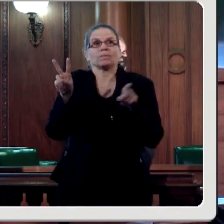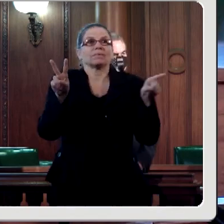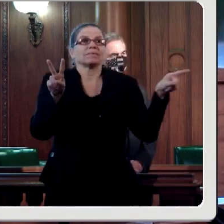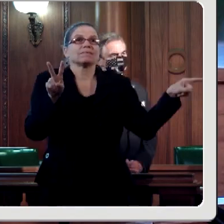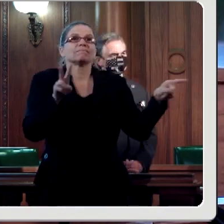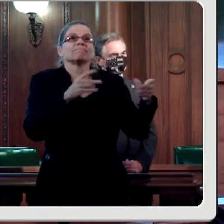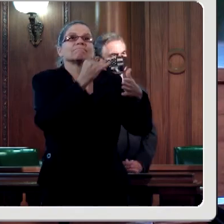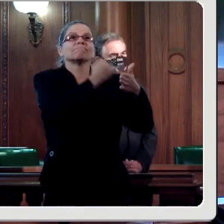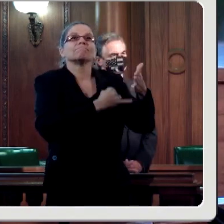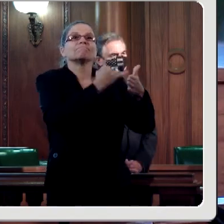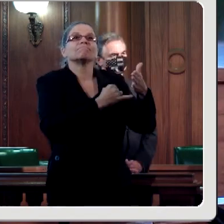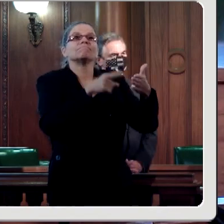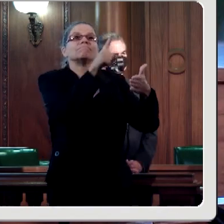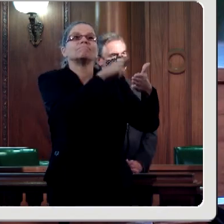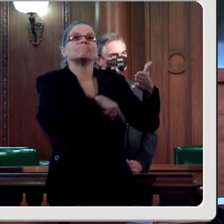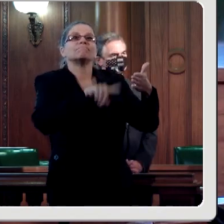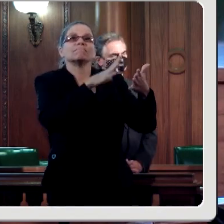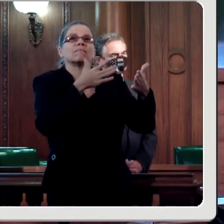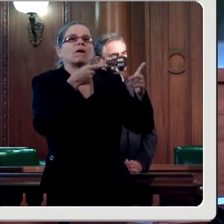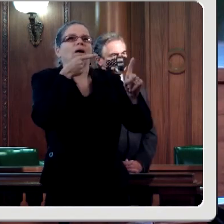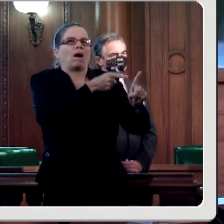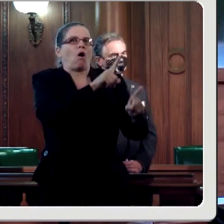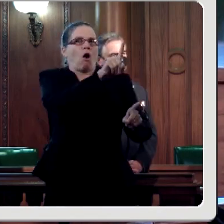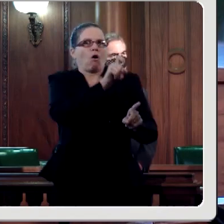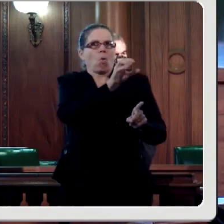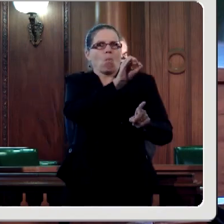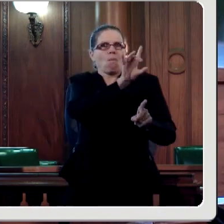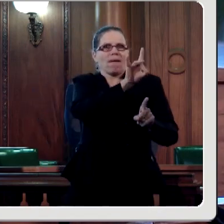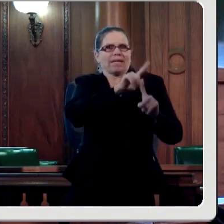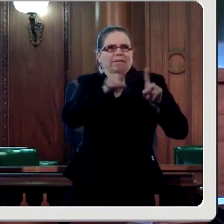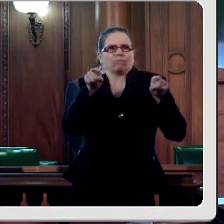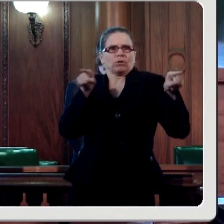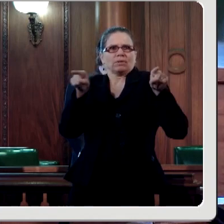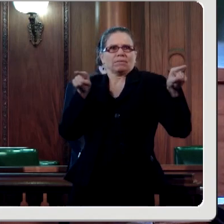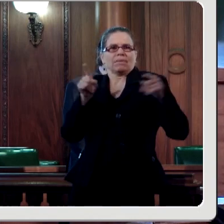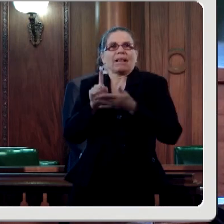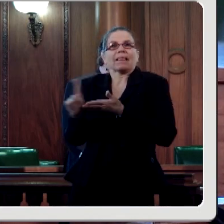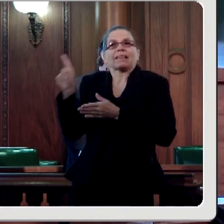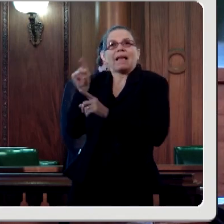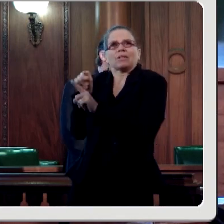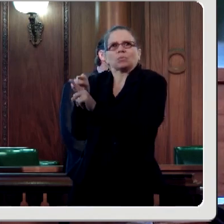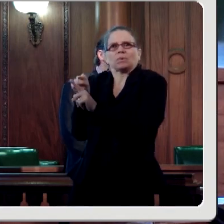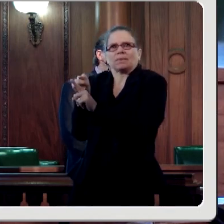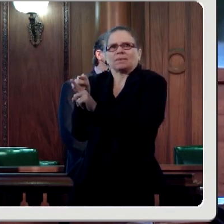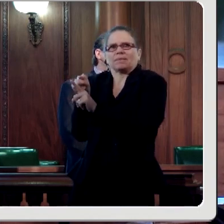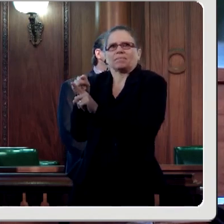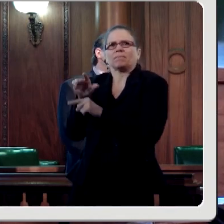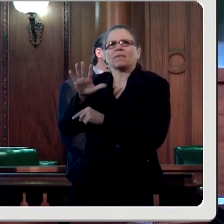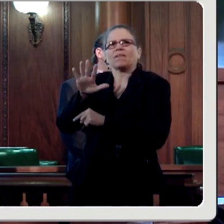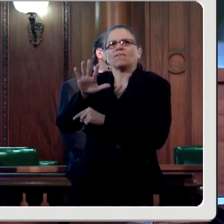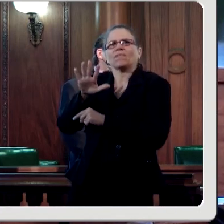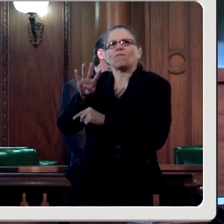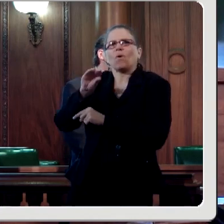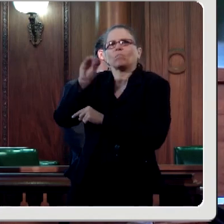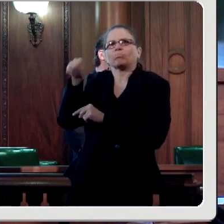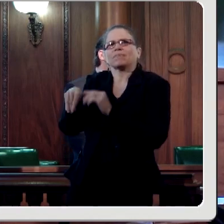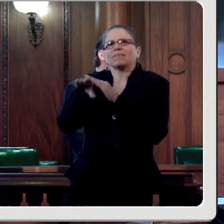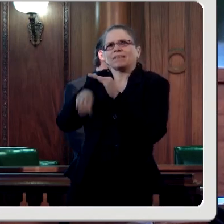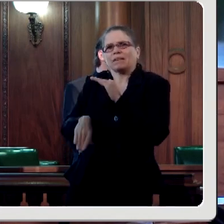last week, 54.5 were under the age of 30. This week, the under the age of 30